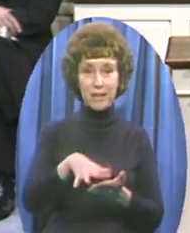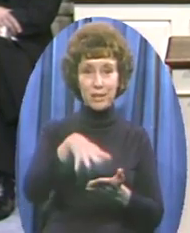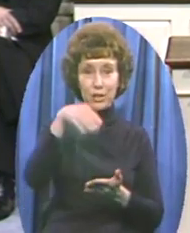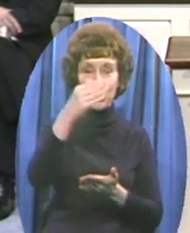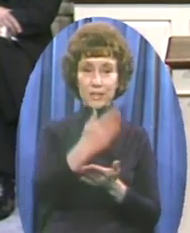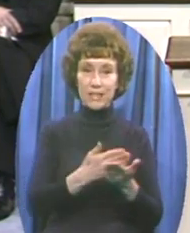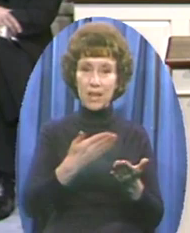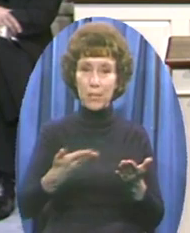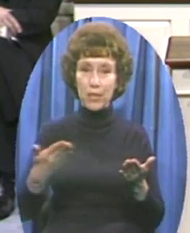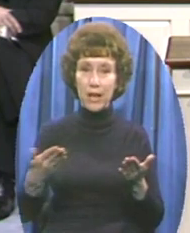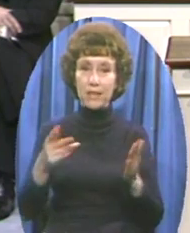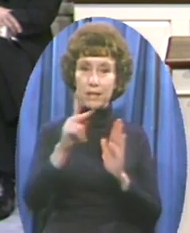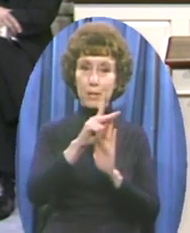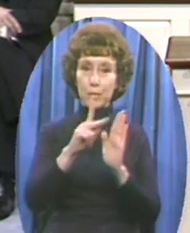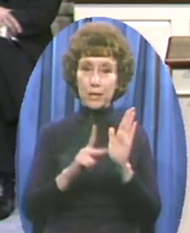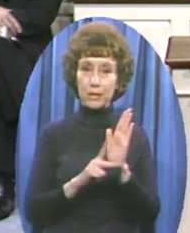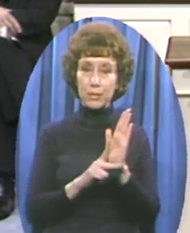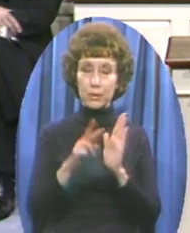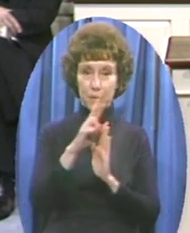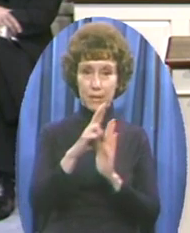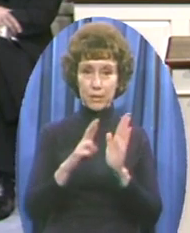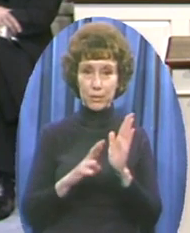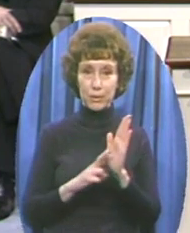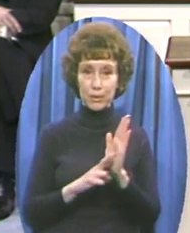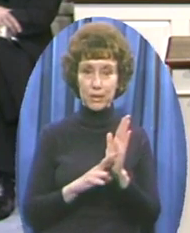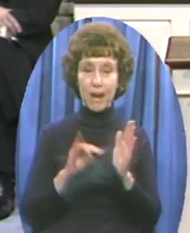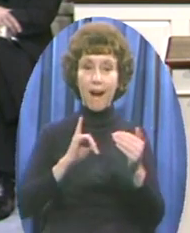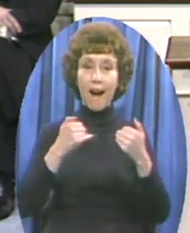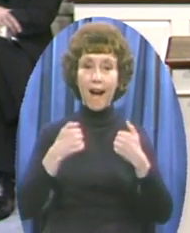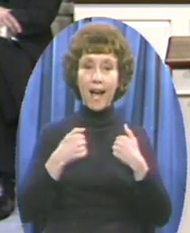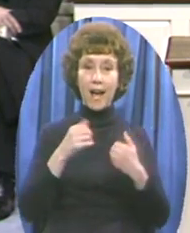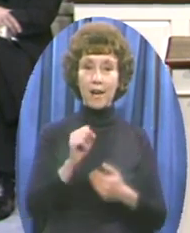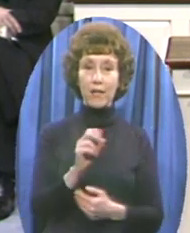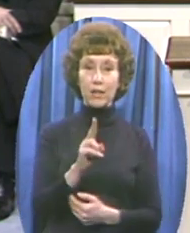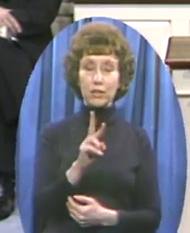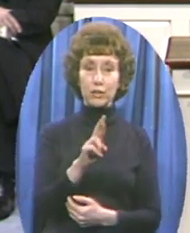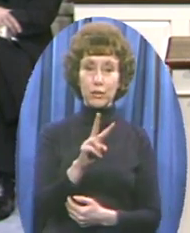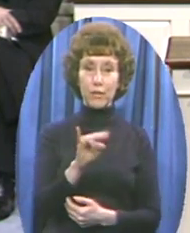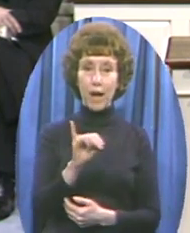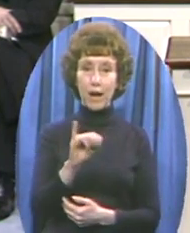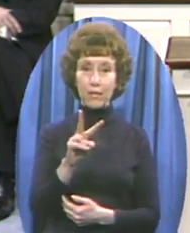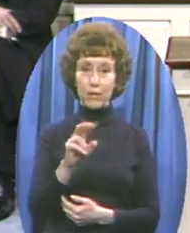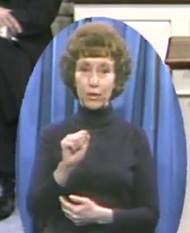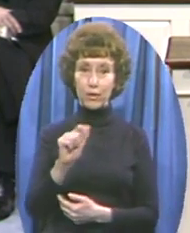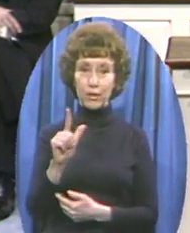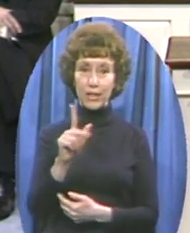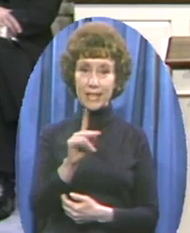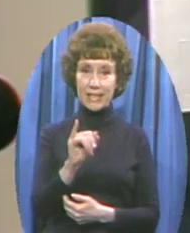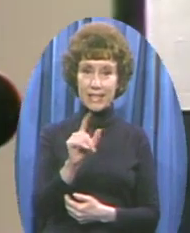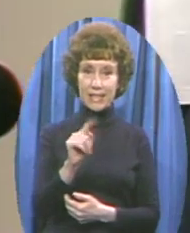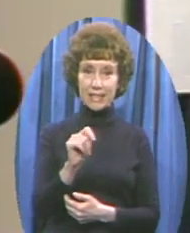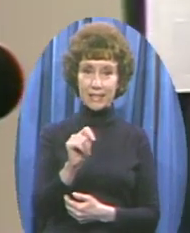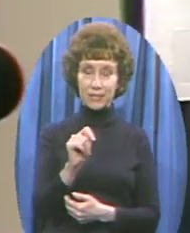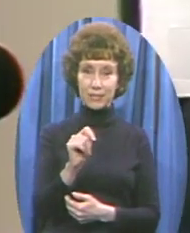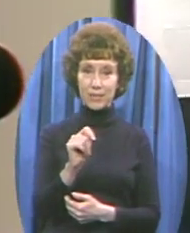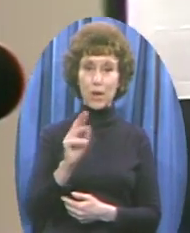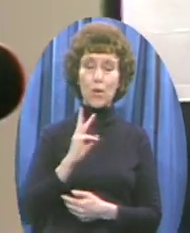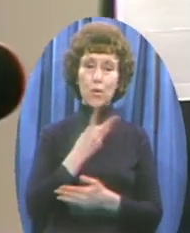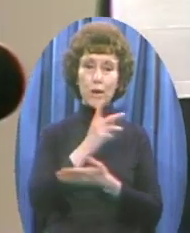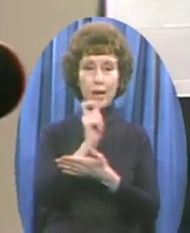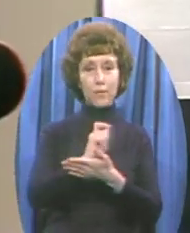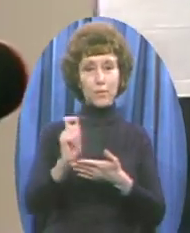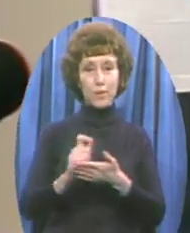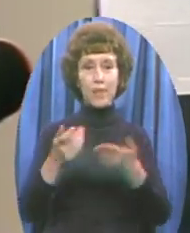together what we call a survival kit. This is that survival kit. We have written it so